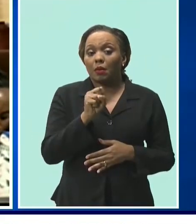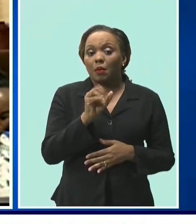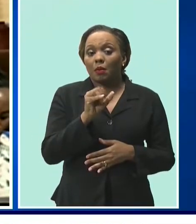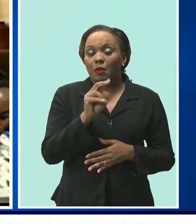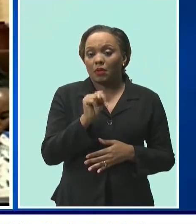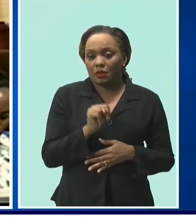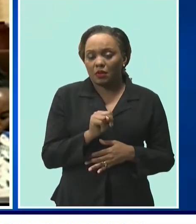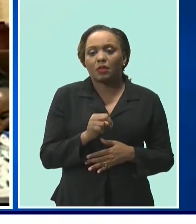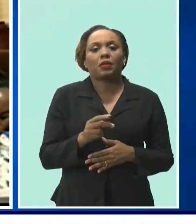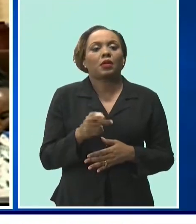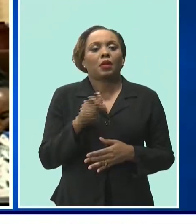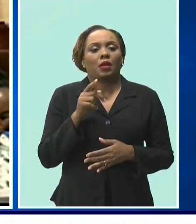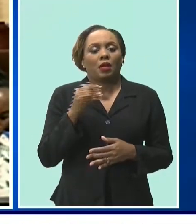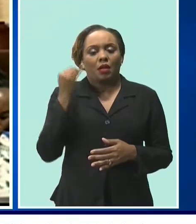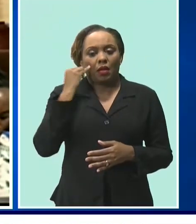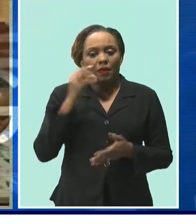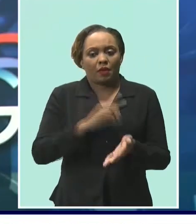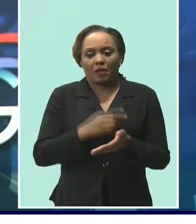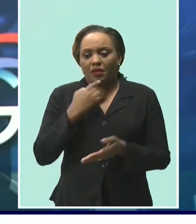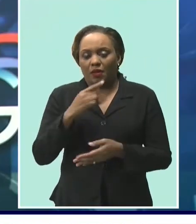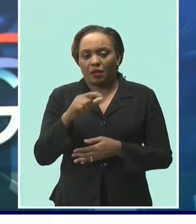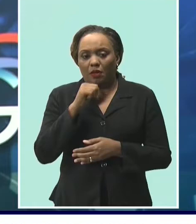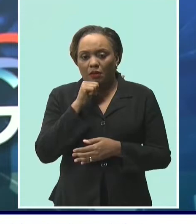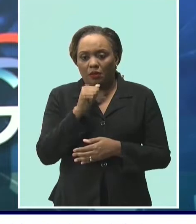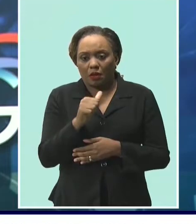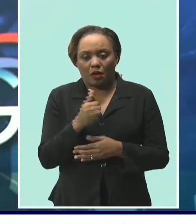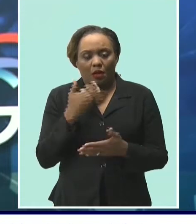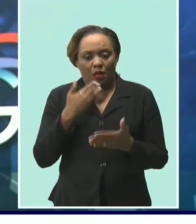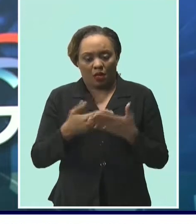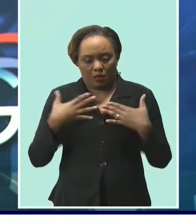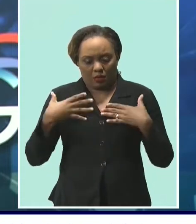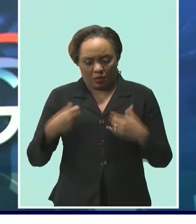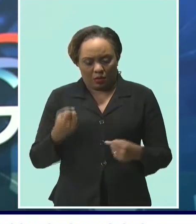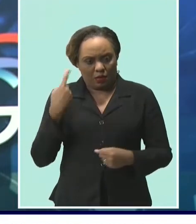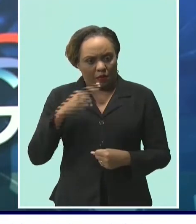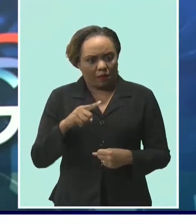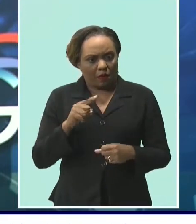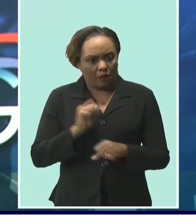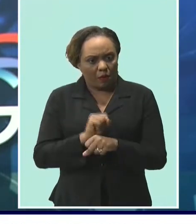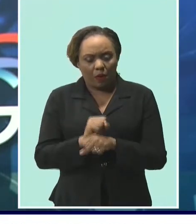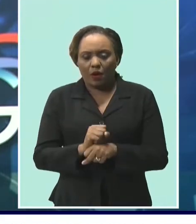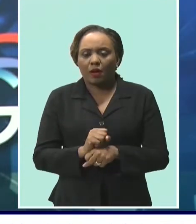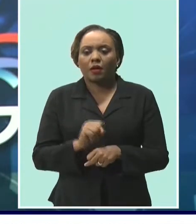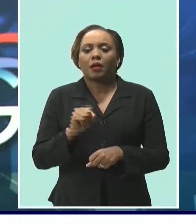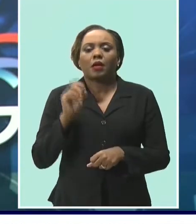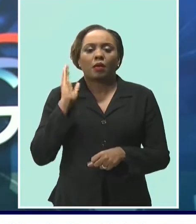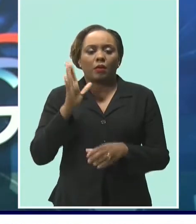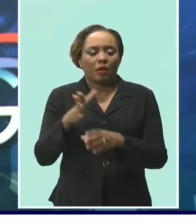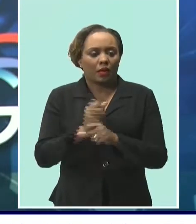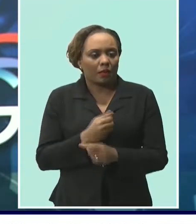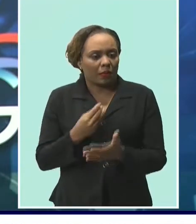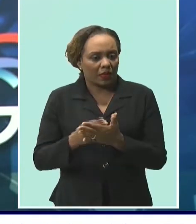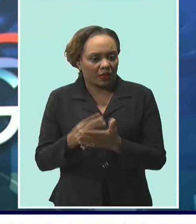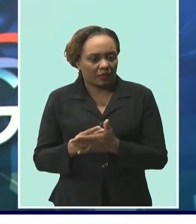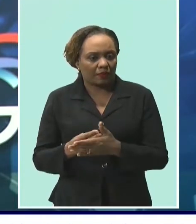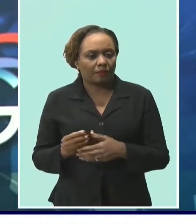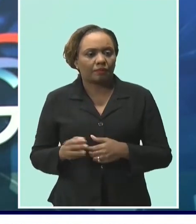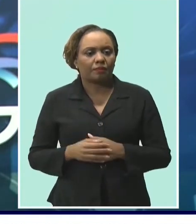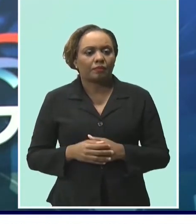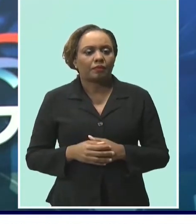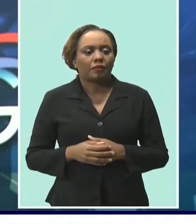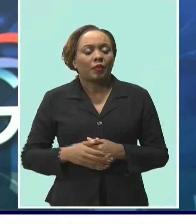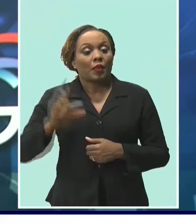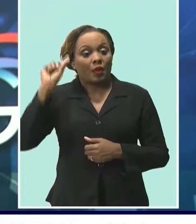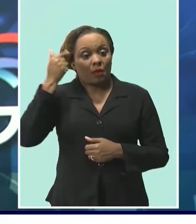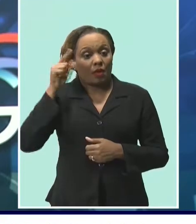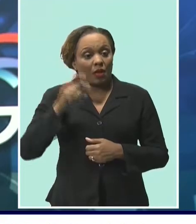unfit. I want to get that absolutely clear. He says just as it did for the former British American workers, government must therefore make a similar